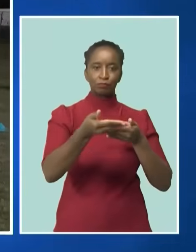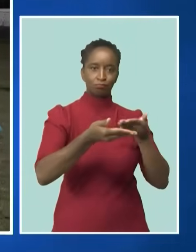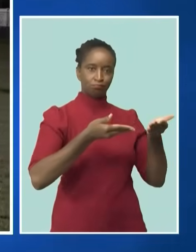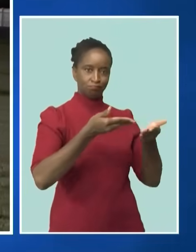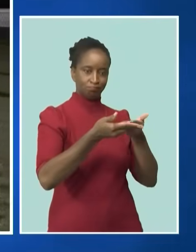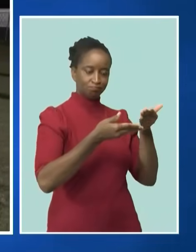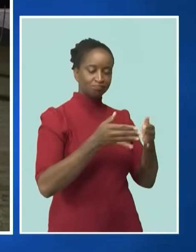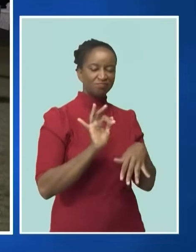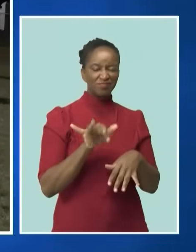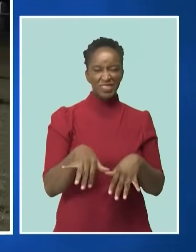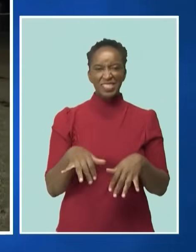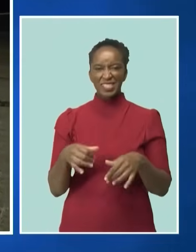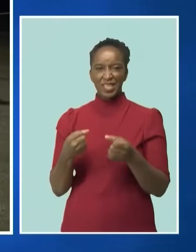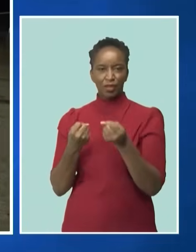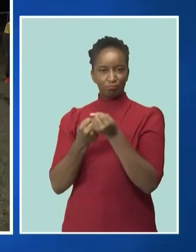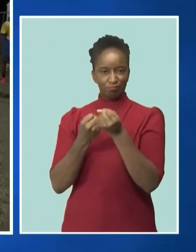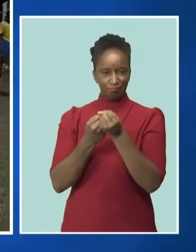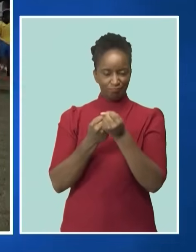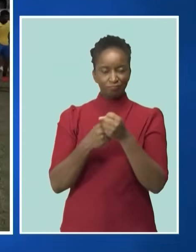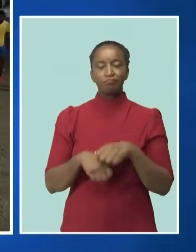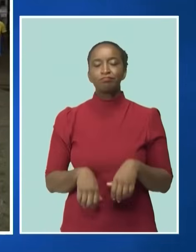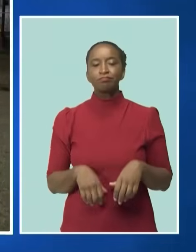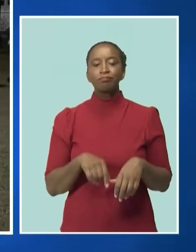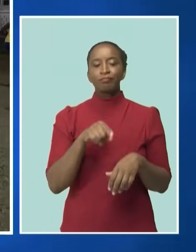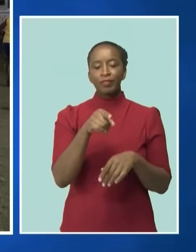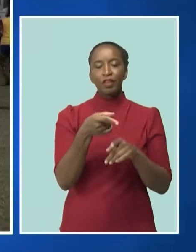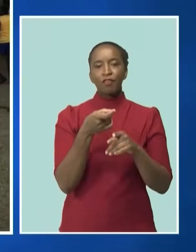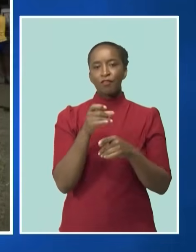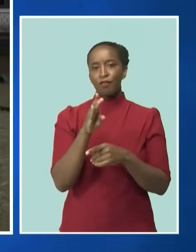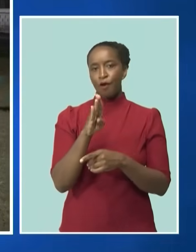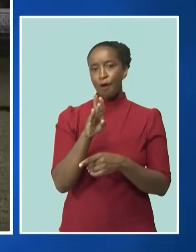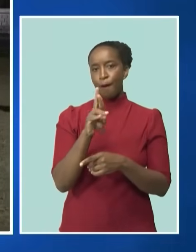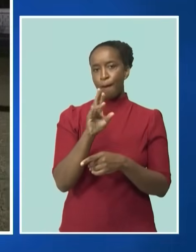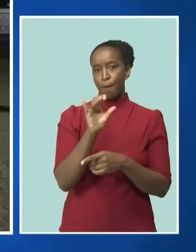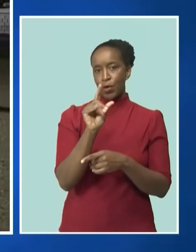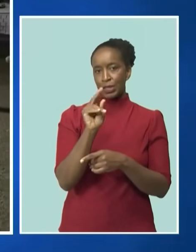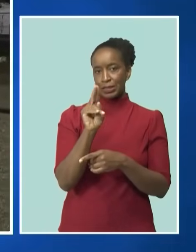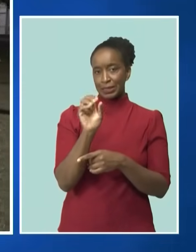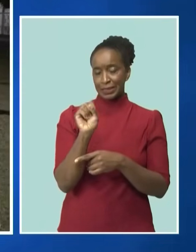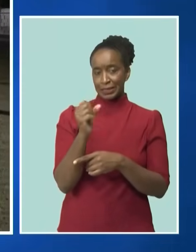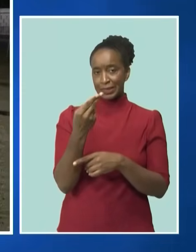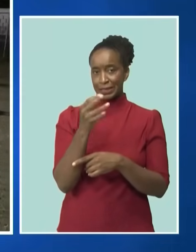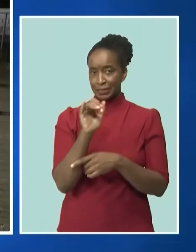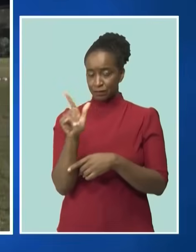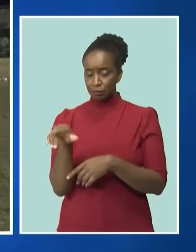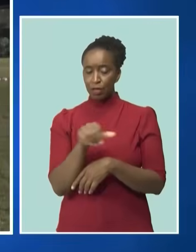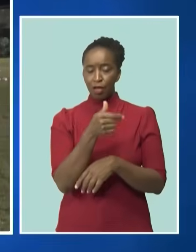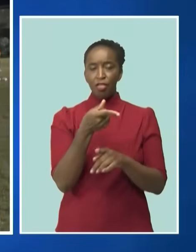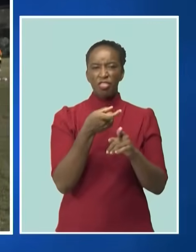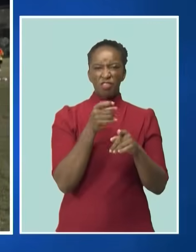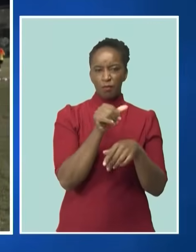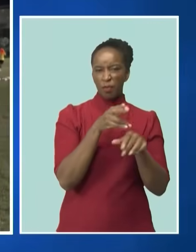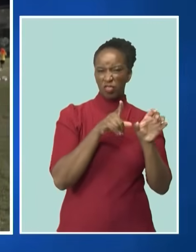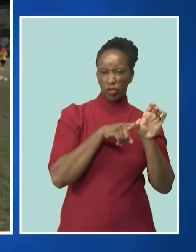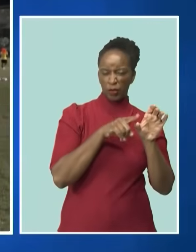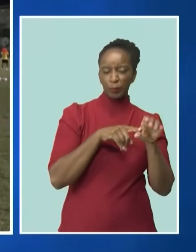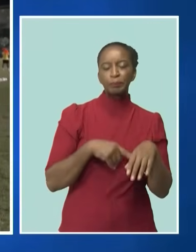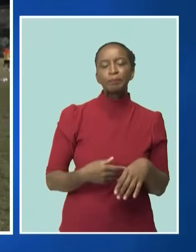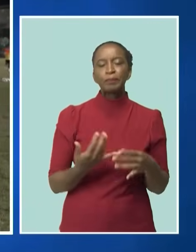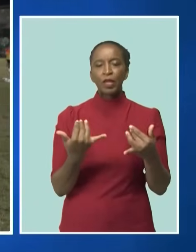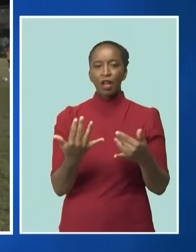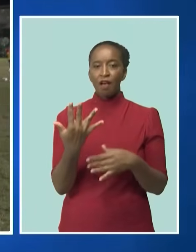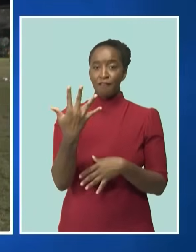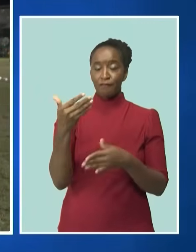team. Included in their lineup is Sharon Hoyt from Britain's Hill and Remar Walters from Kickstart Rush. We have 5 new players coming